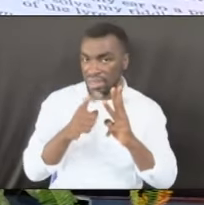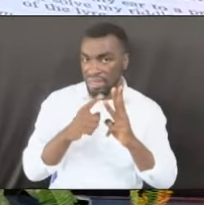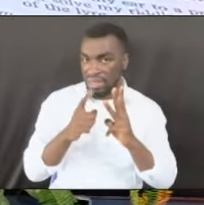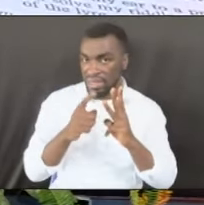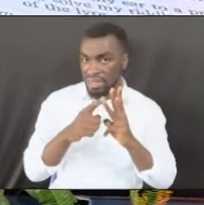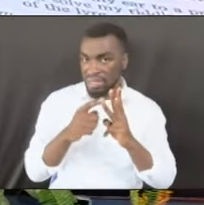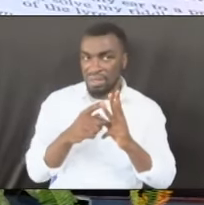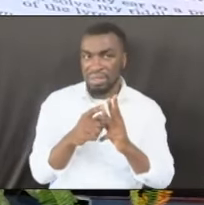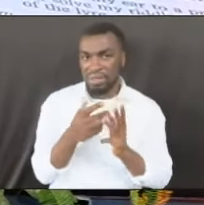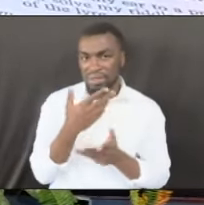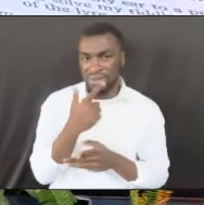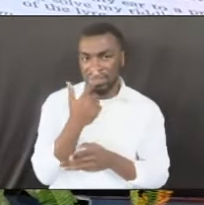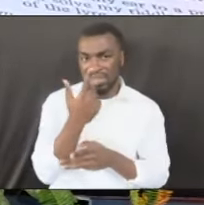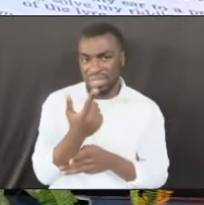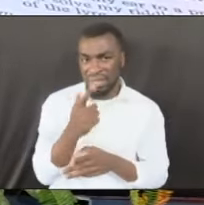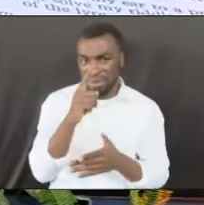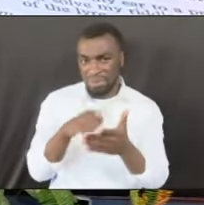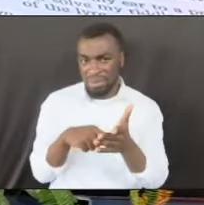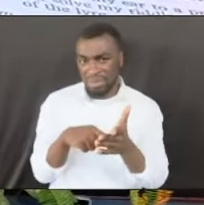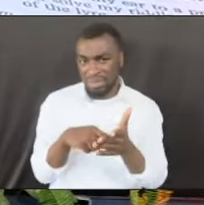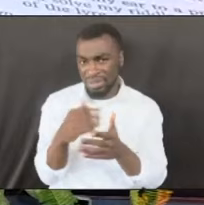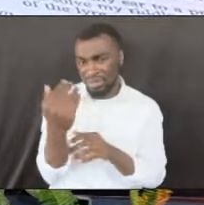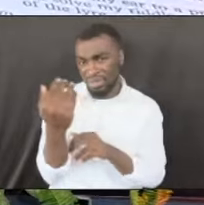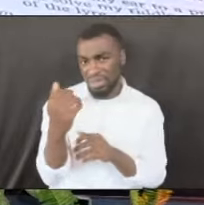was? Just guess.